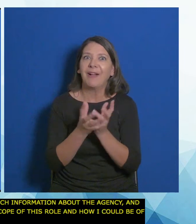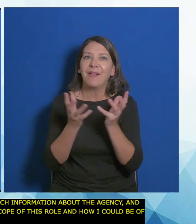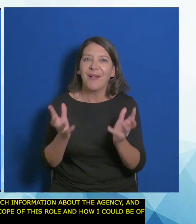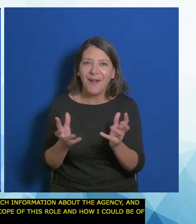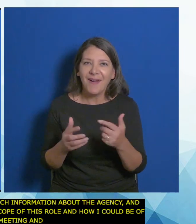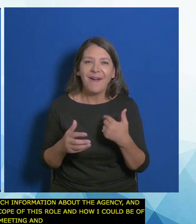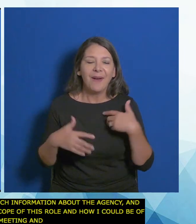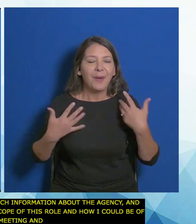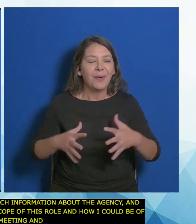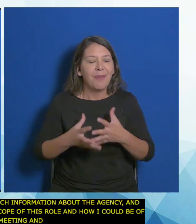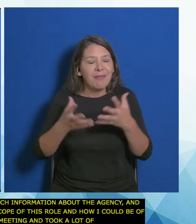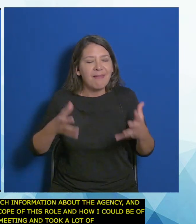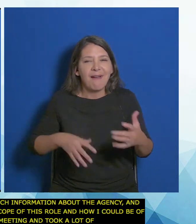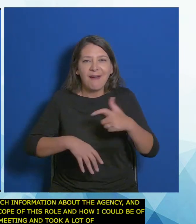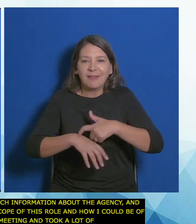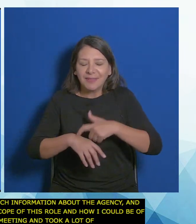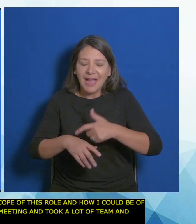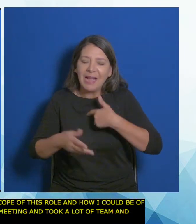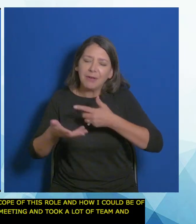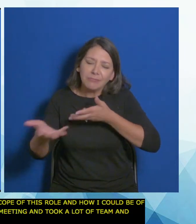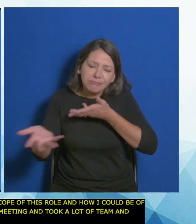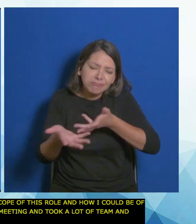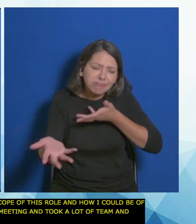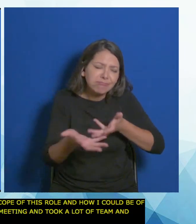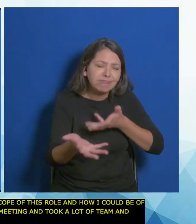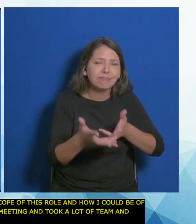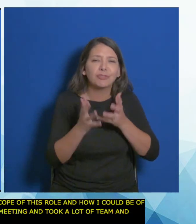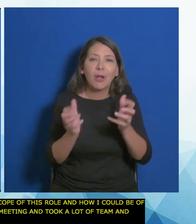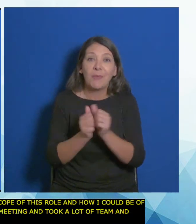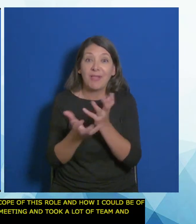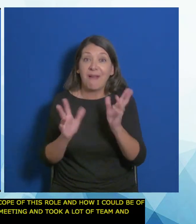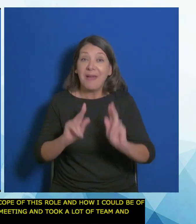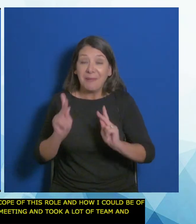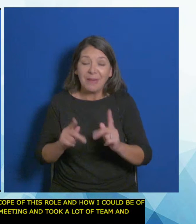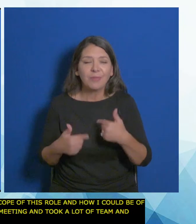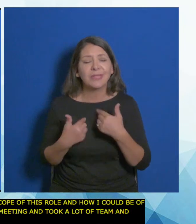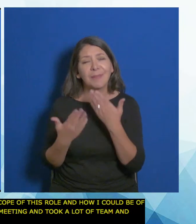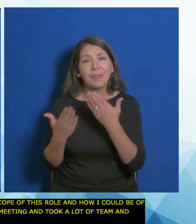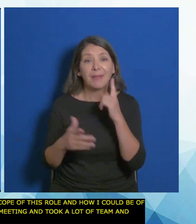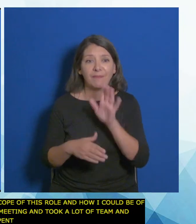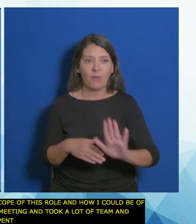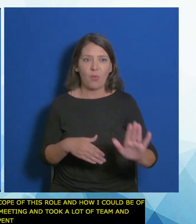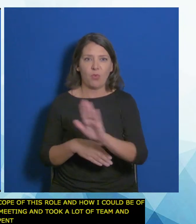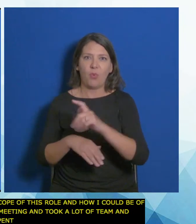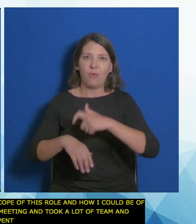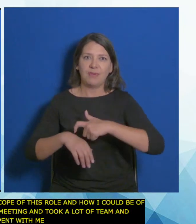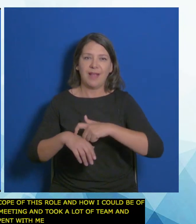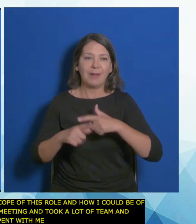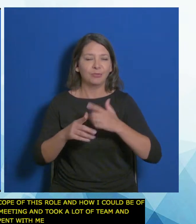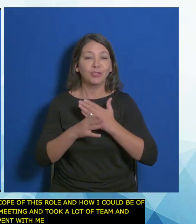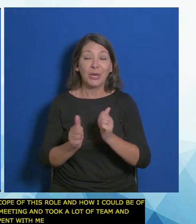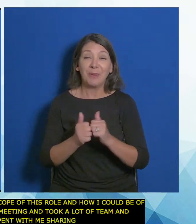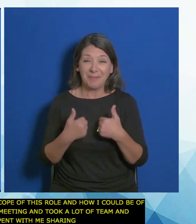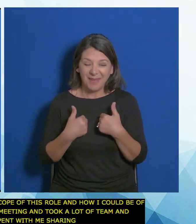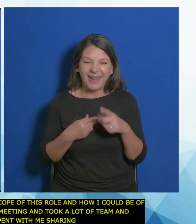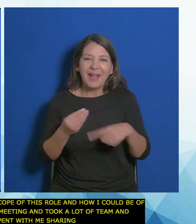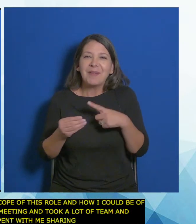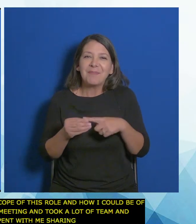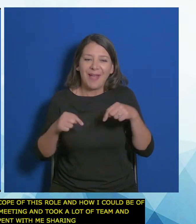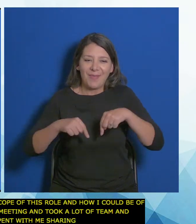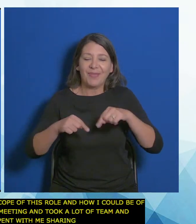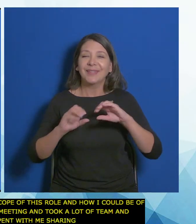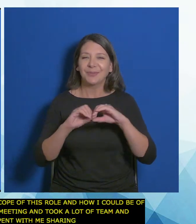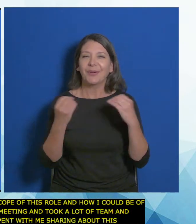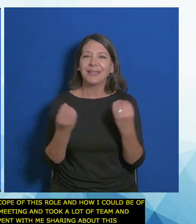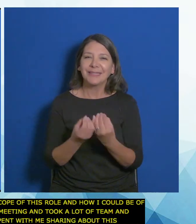people, and I'm grateful for the time that they spent with me sharing about this